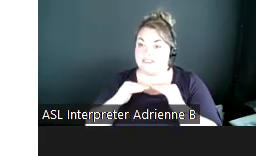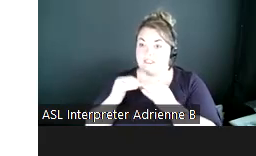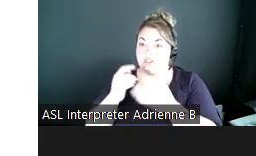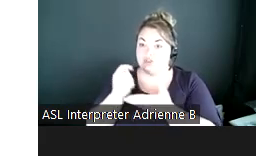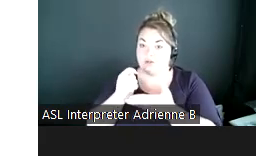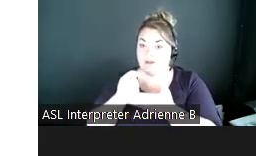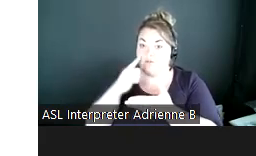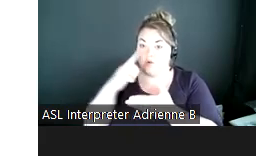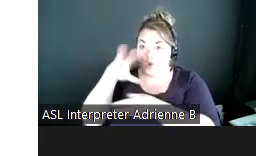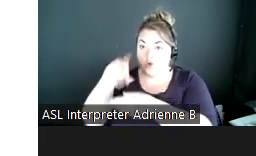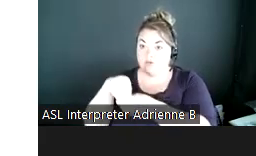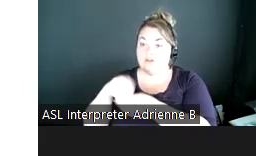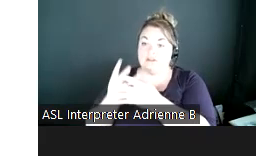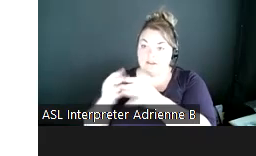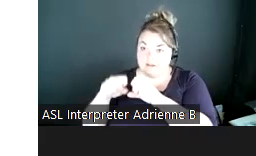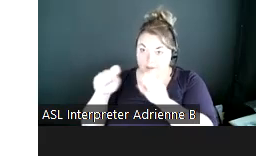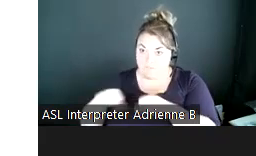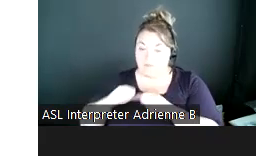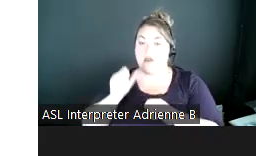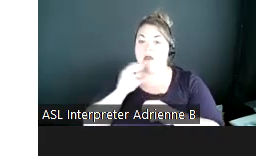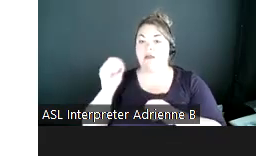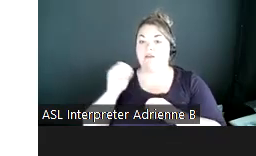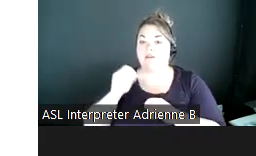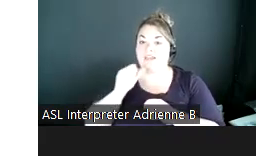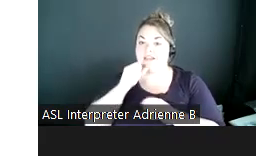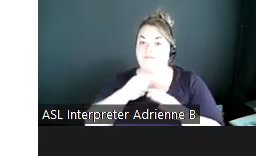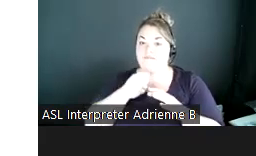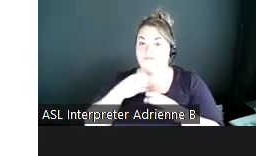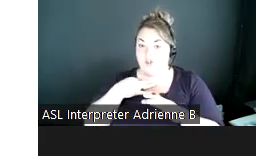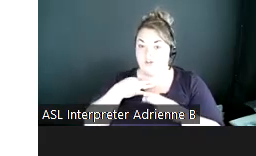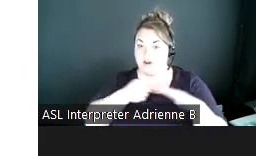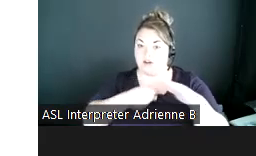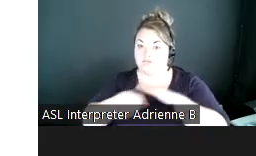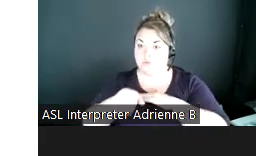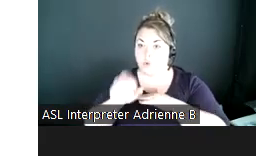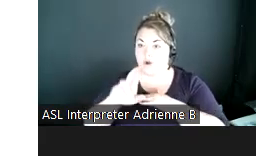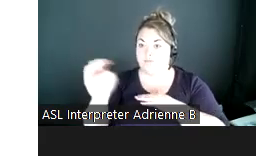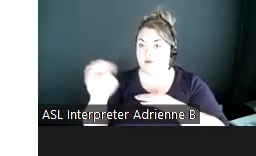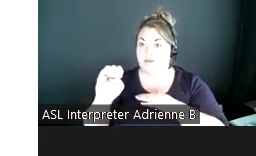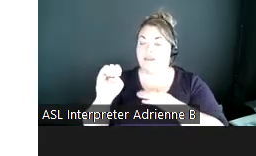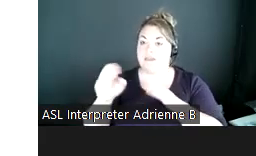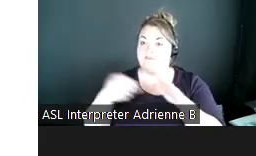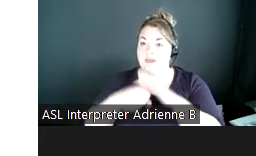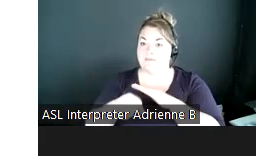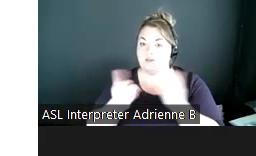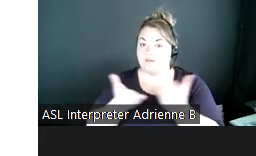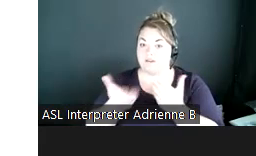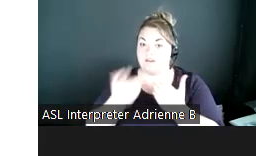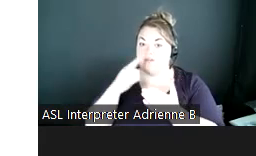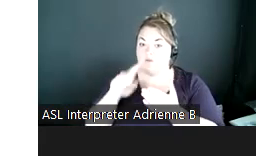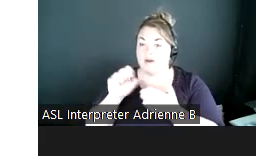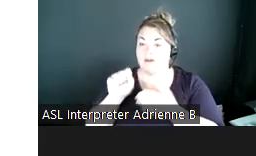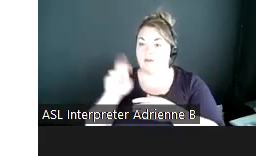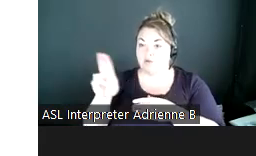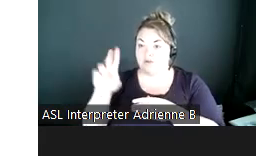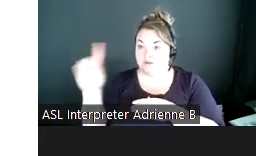in the criminal justice system, and involuntary or emergency commitment services for a substance use disorder.